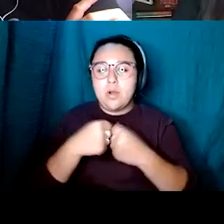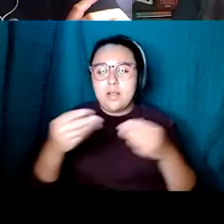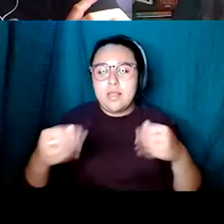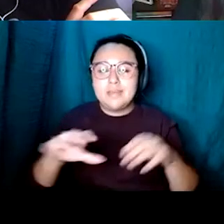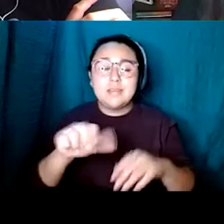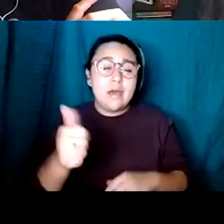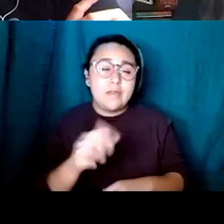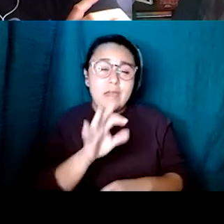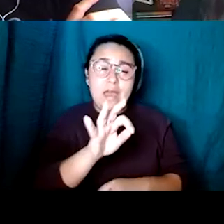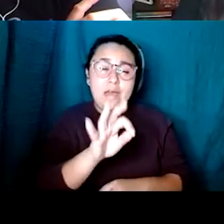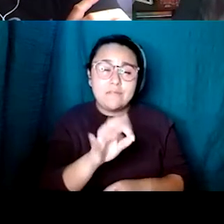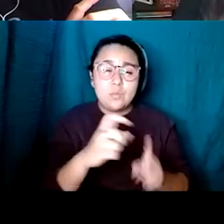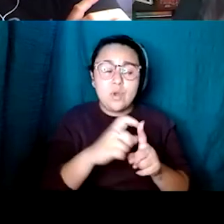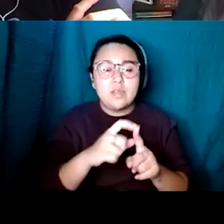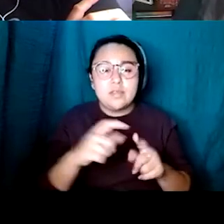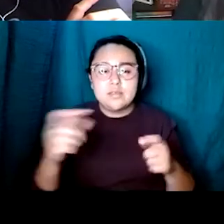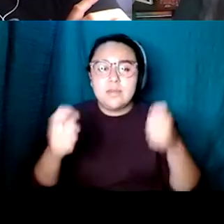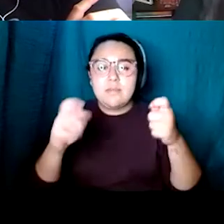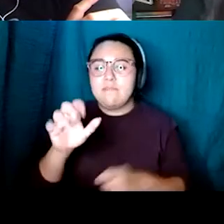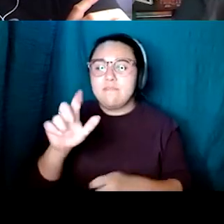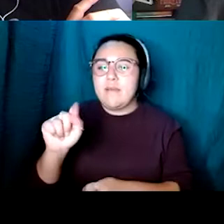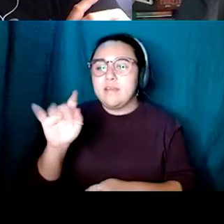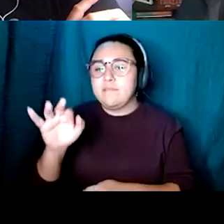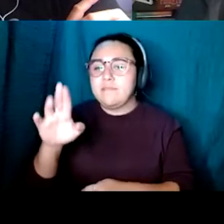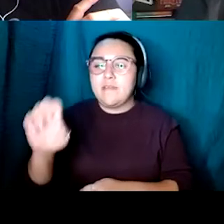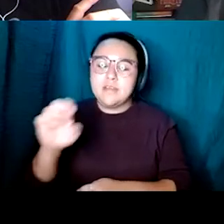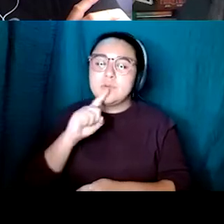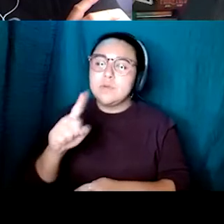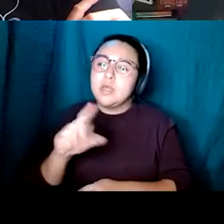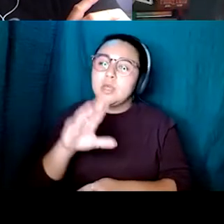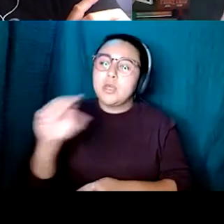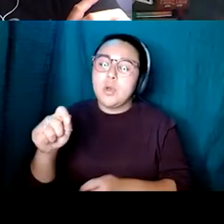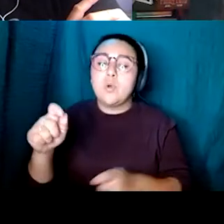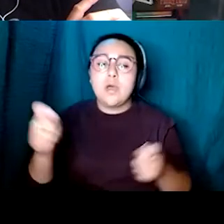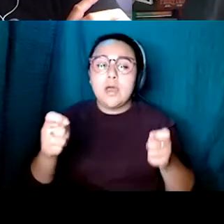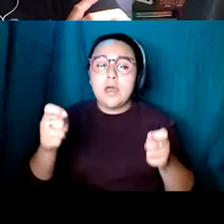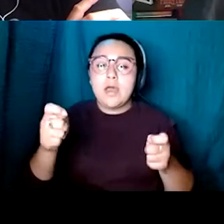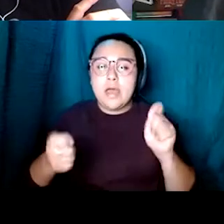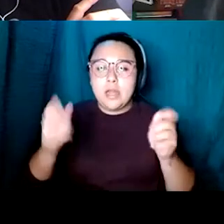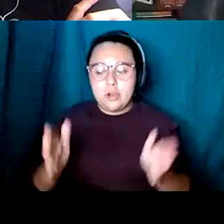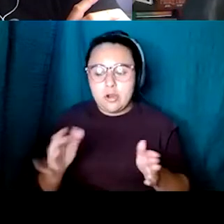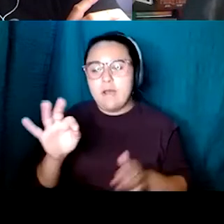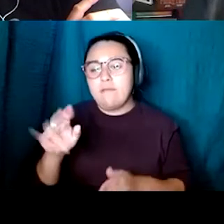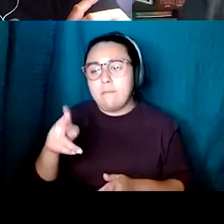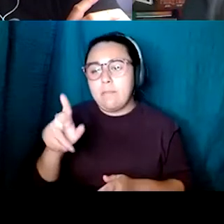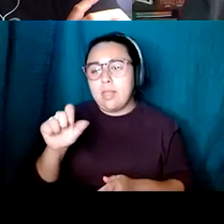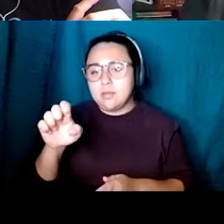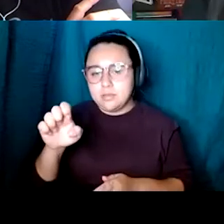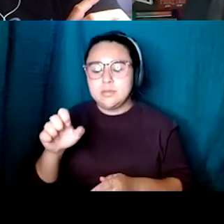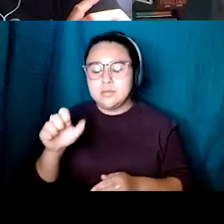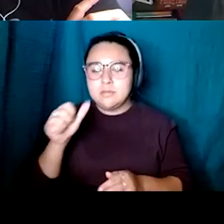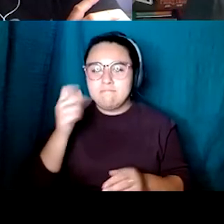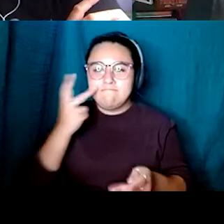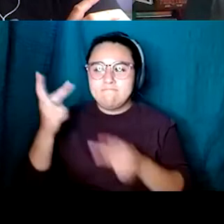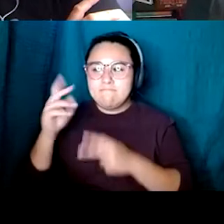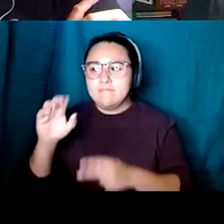the Fat and Fierce. He is the co-editor of Pulse, Pulso, in Remembrance of Orlando, and of